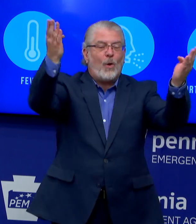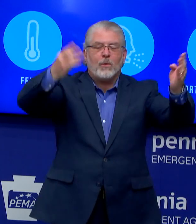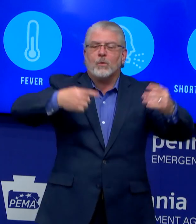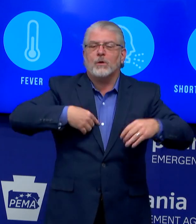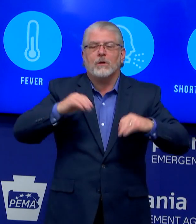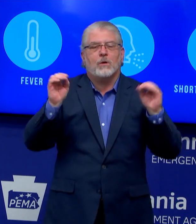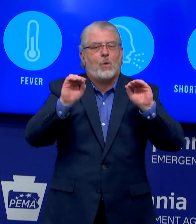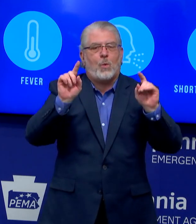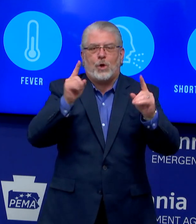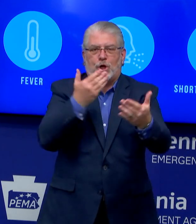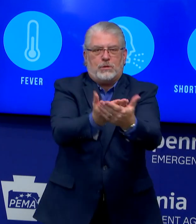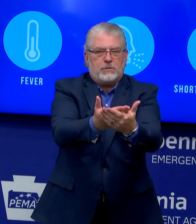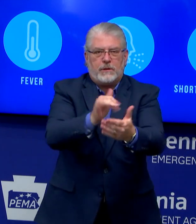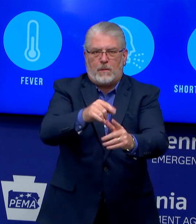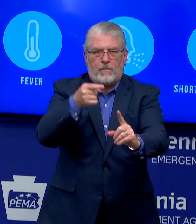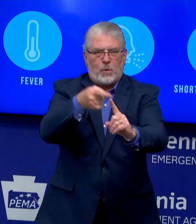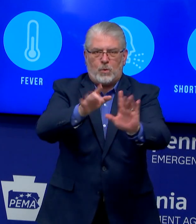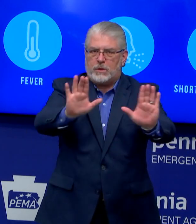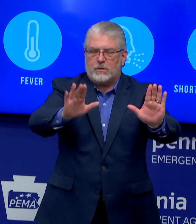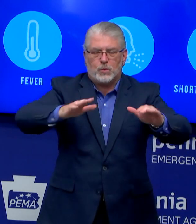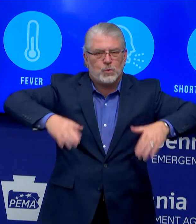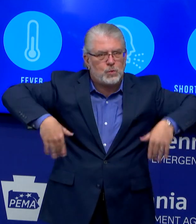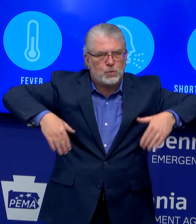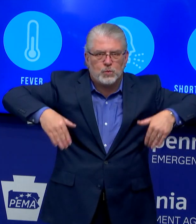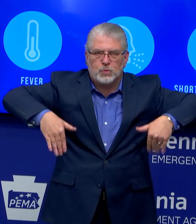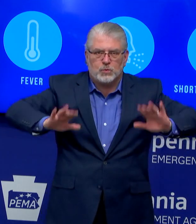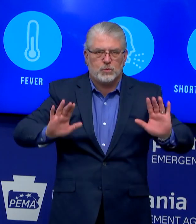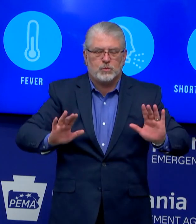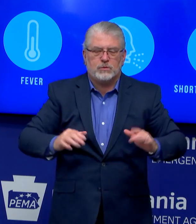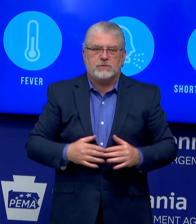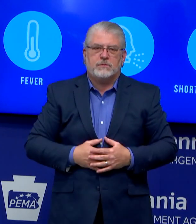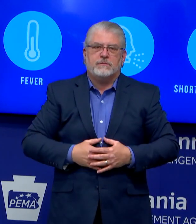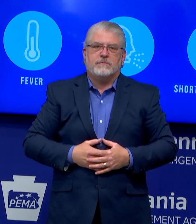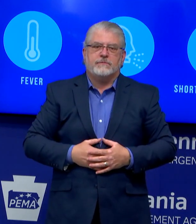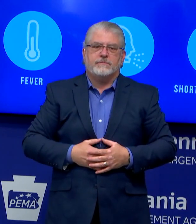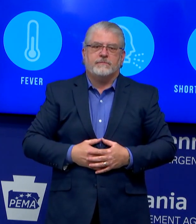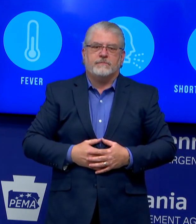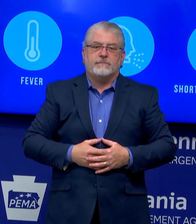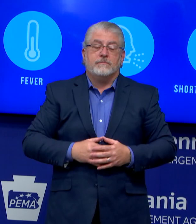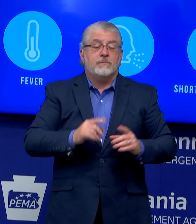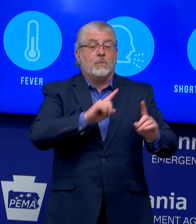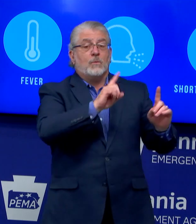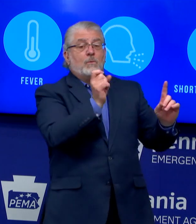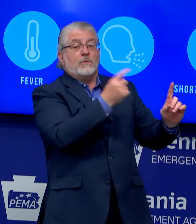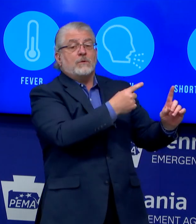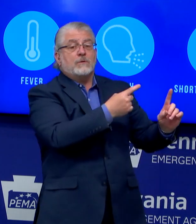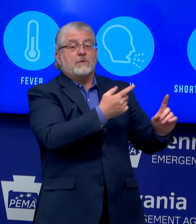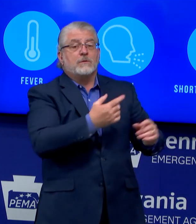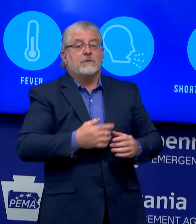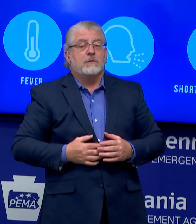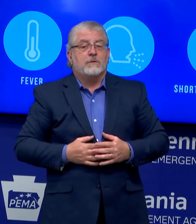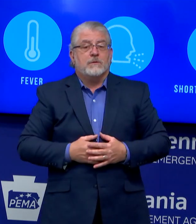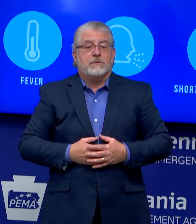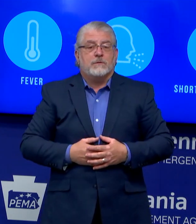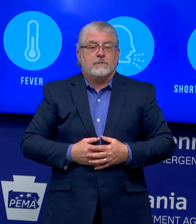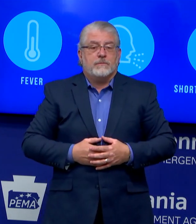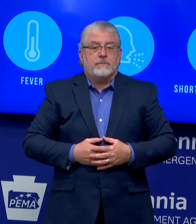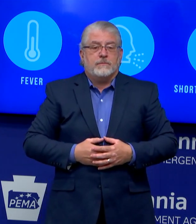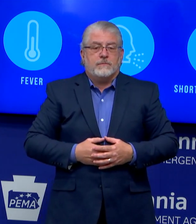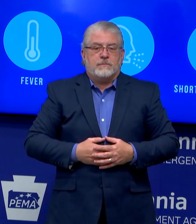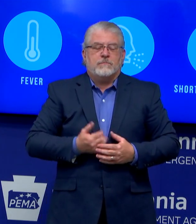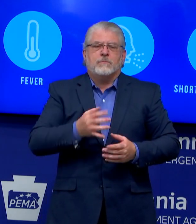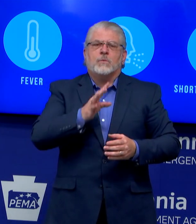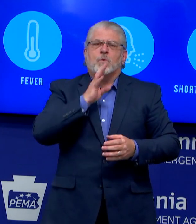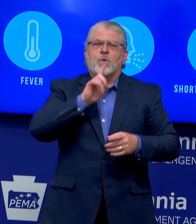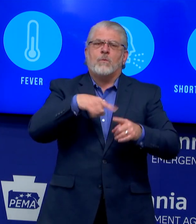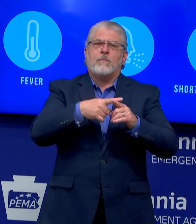We have a question from Fox Sports Williamsport about the surge. There is a report from a Harrisburg area medical professional